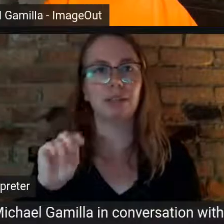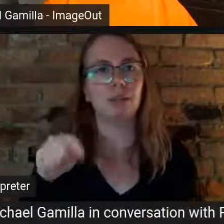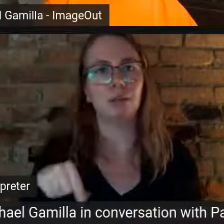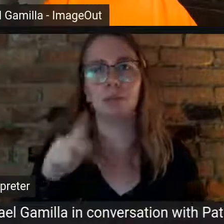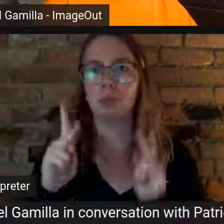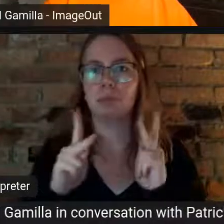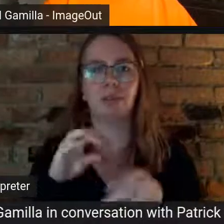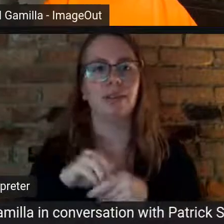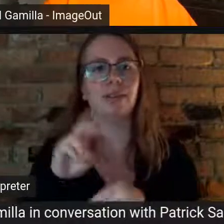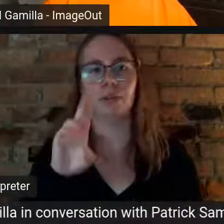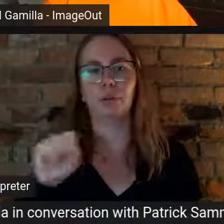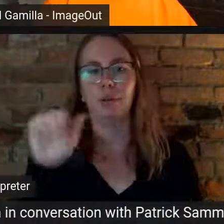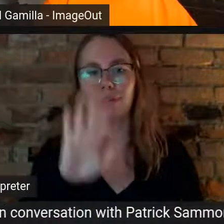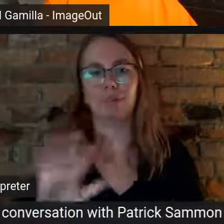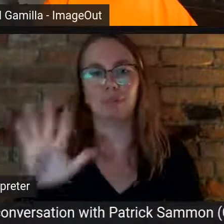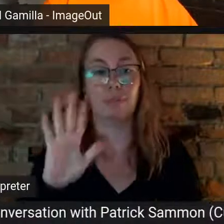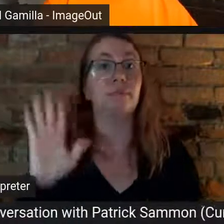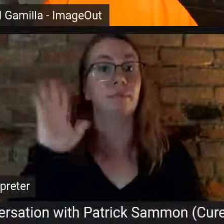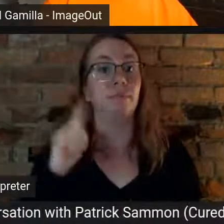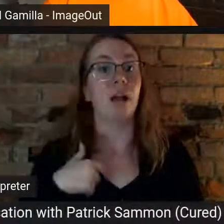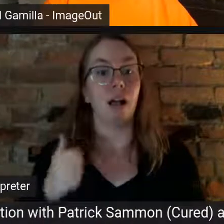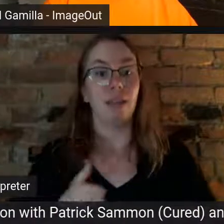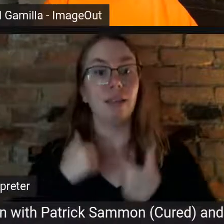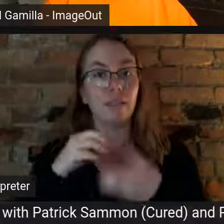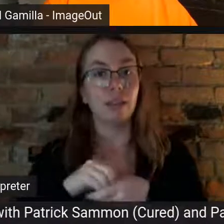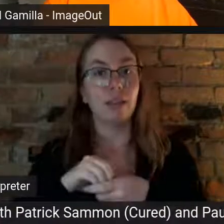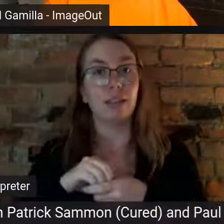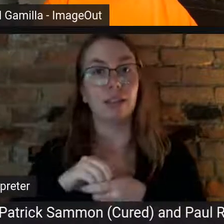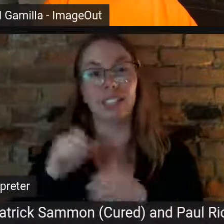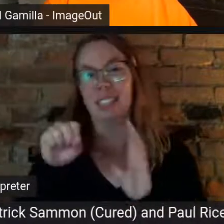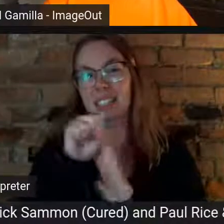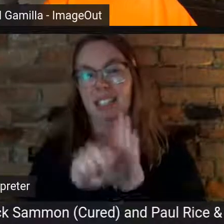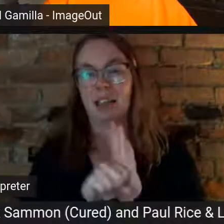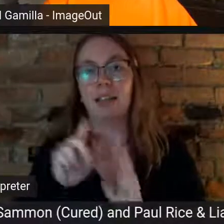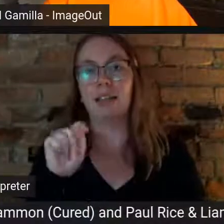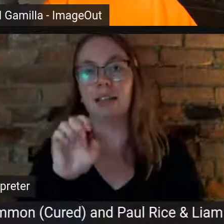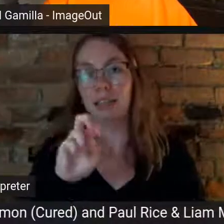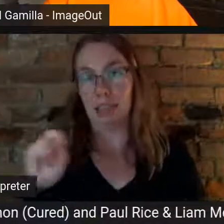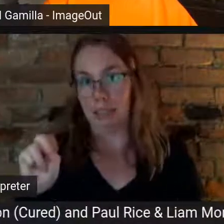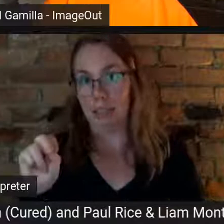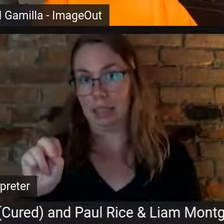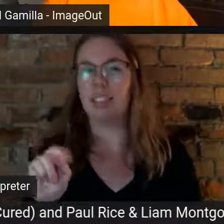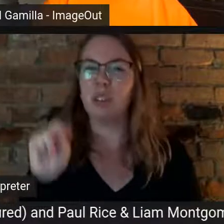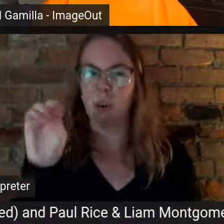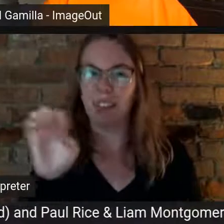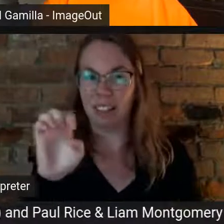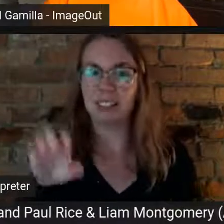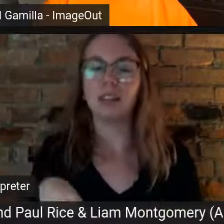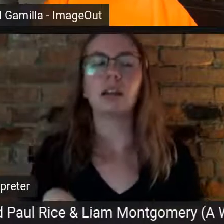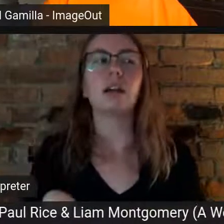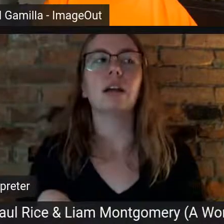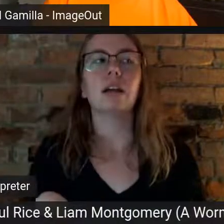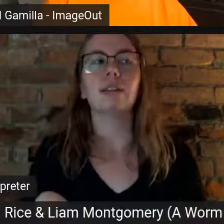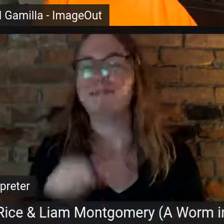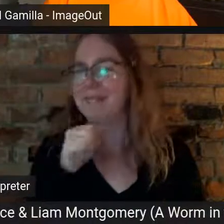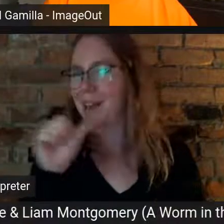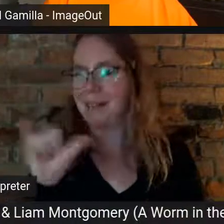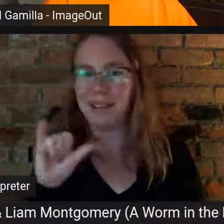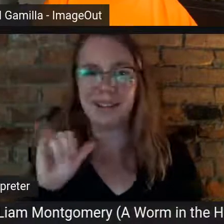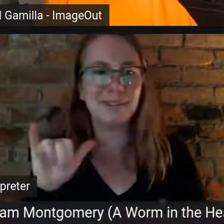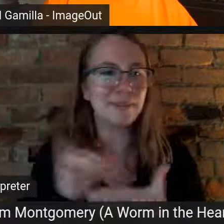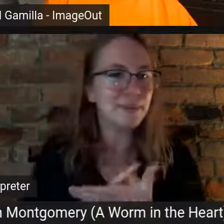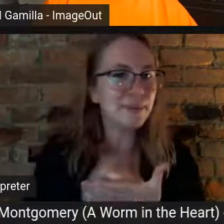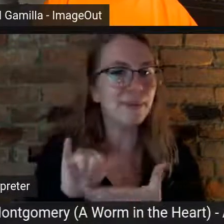living in Northeast Tennessee, and Northeast Tennessee isn't New York or San Francisco or Washington,